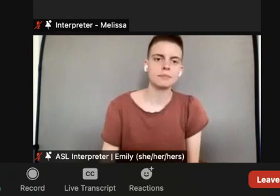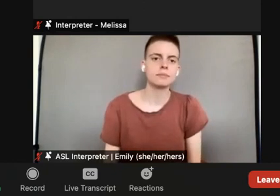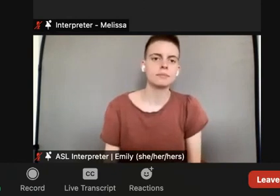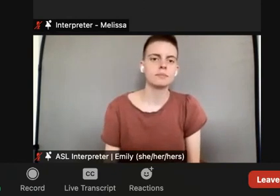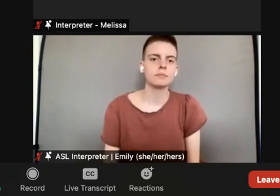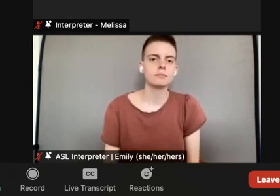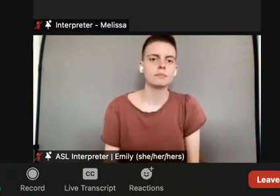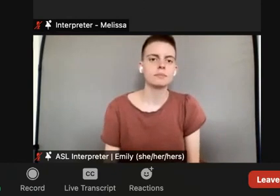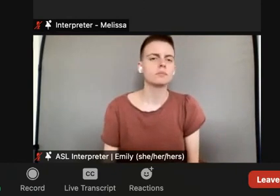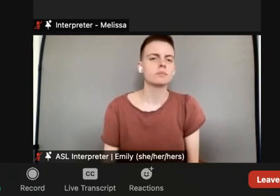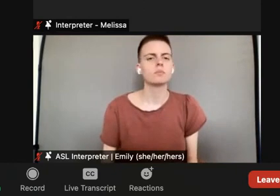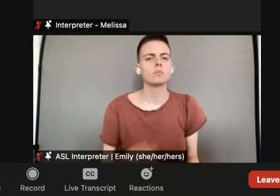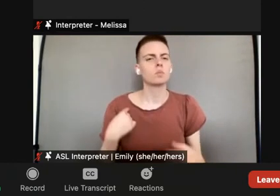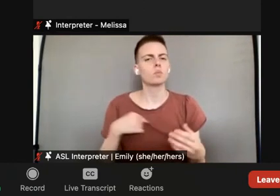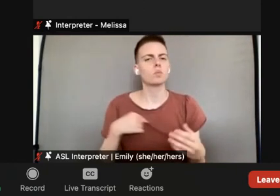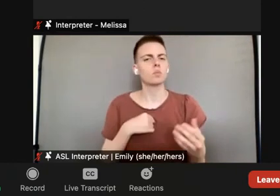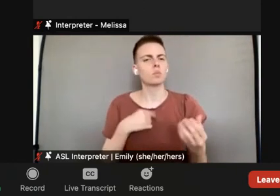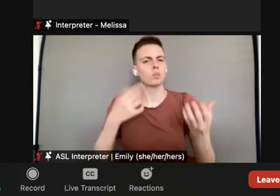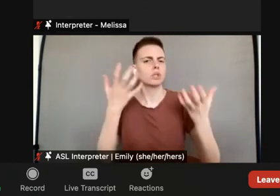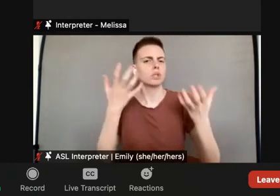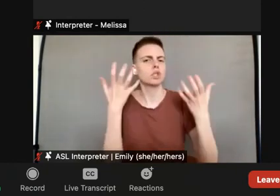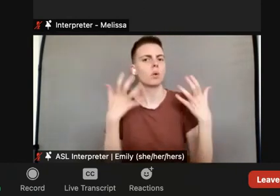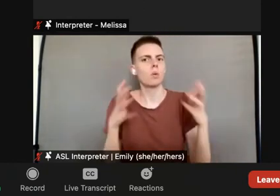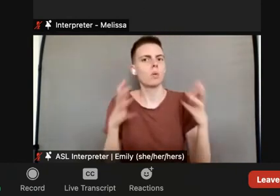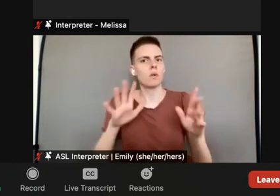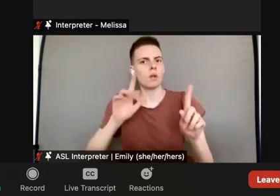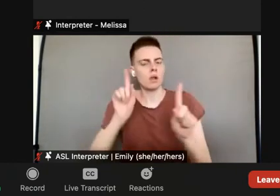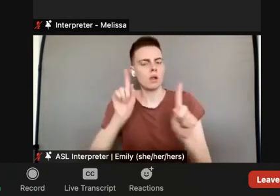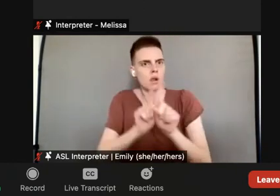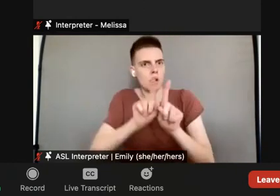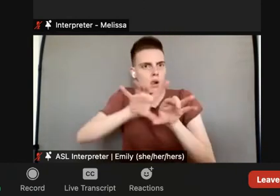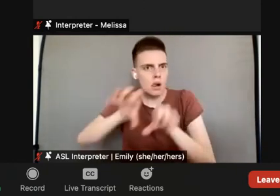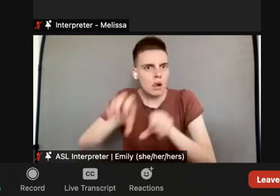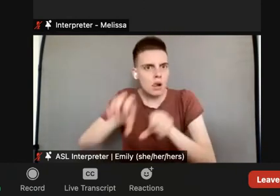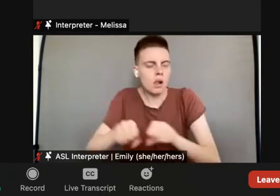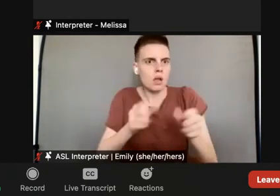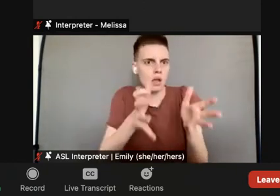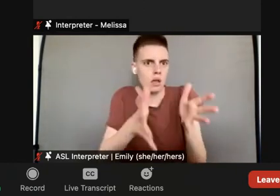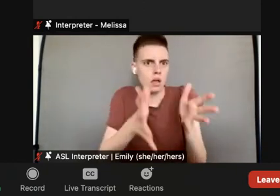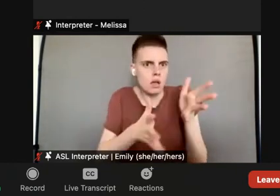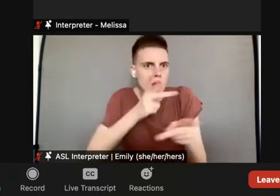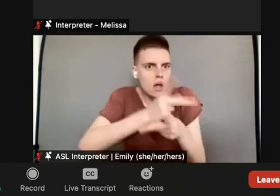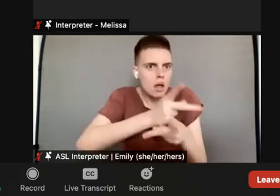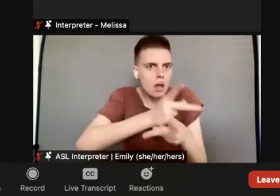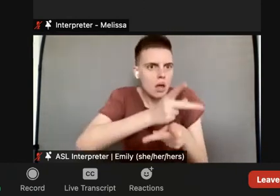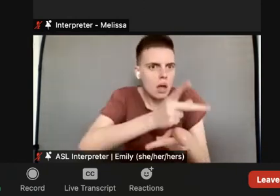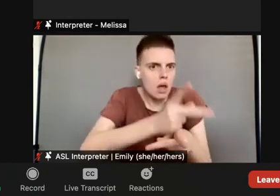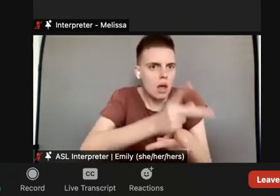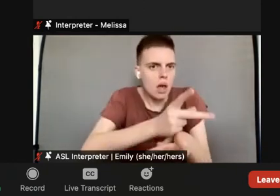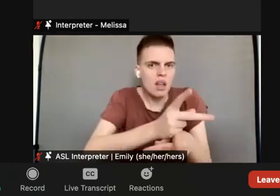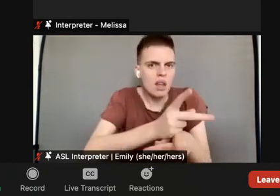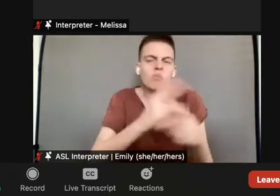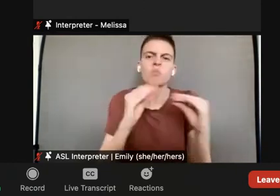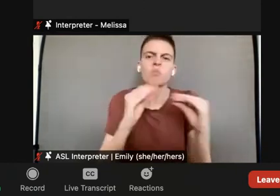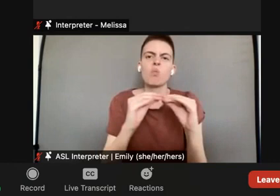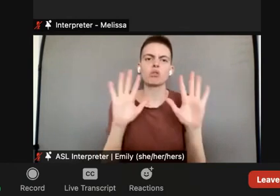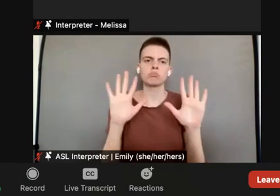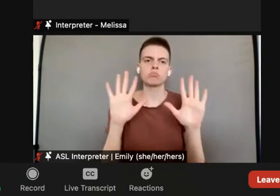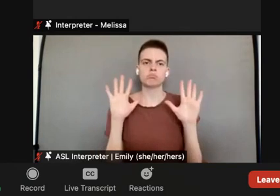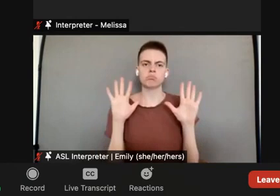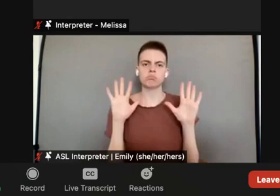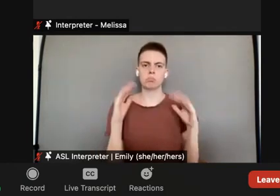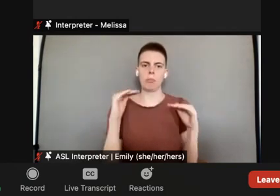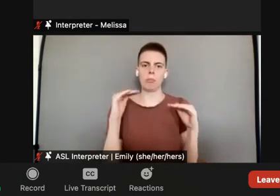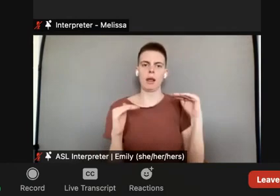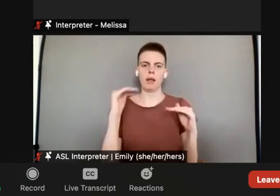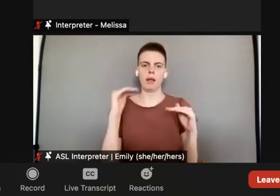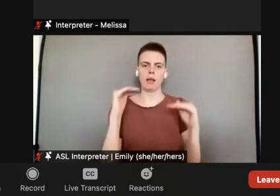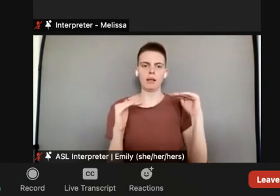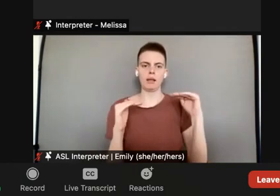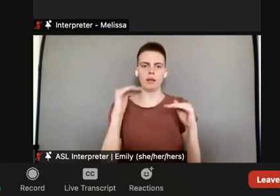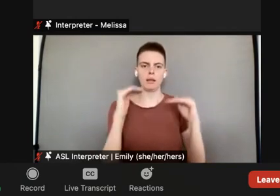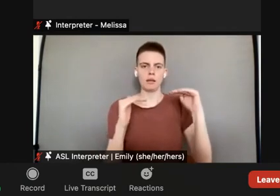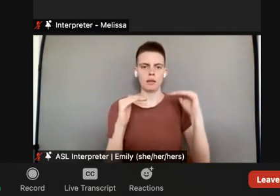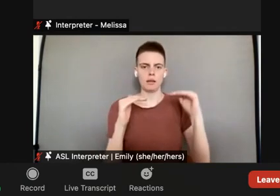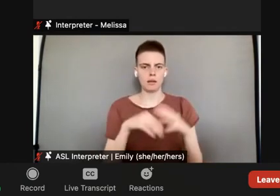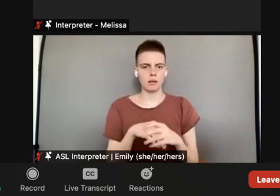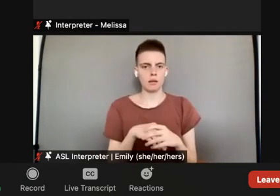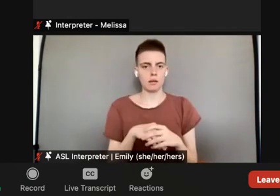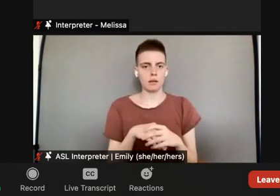the child in favor of a more balanced interaction, right? So don't consider a lack of conflict as a